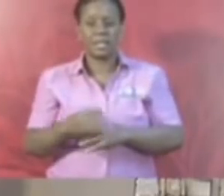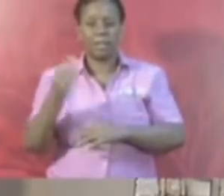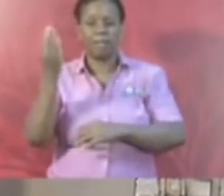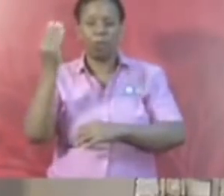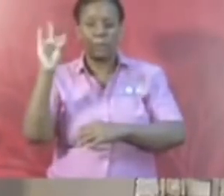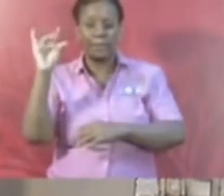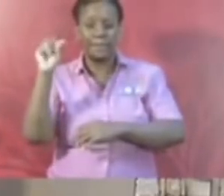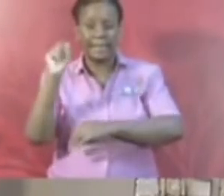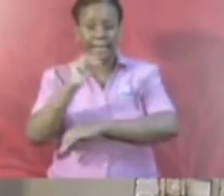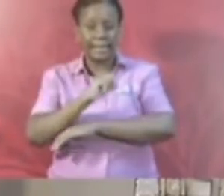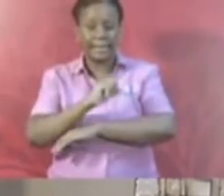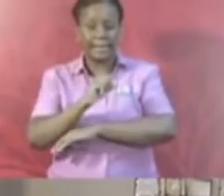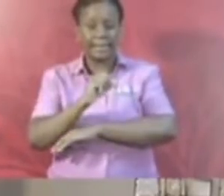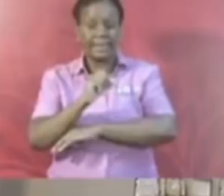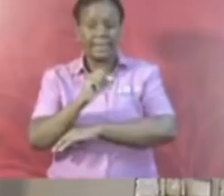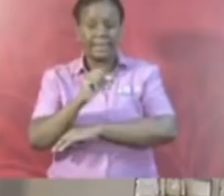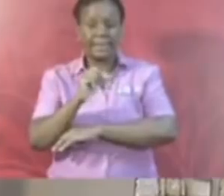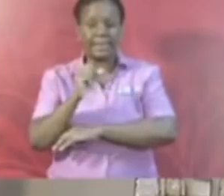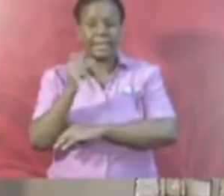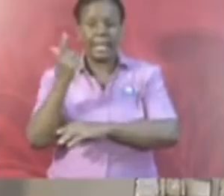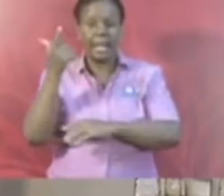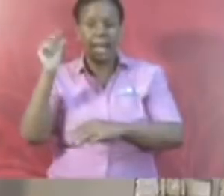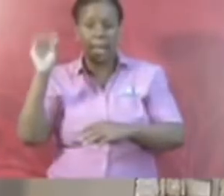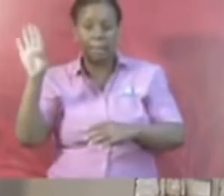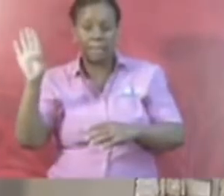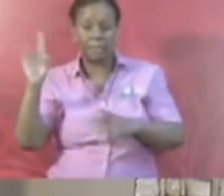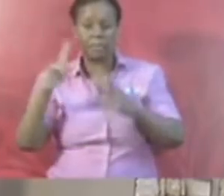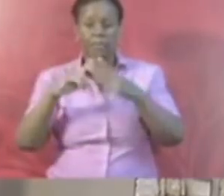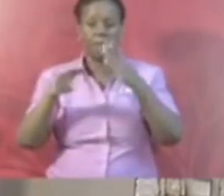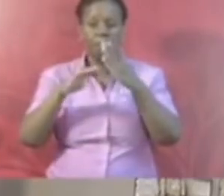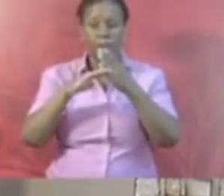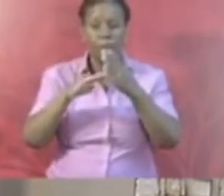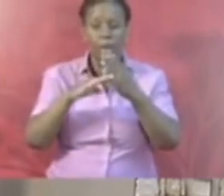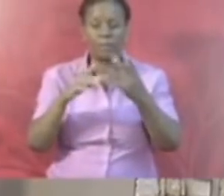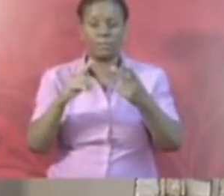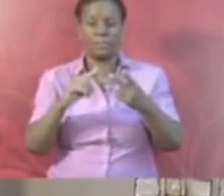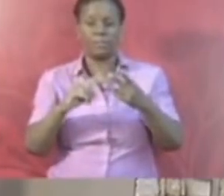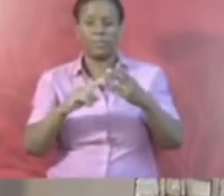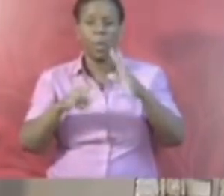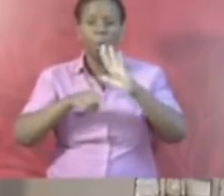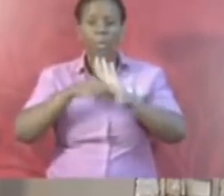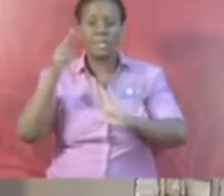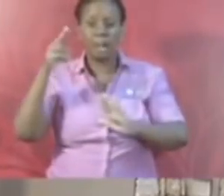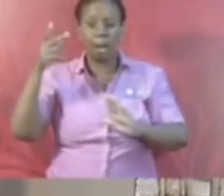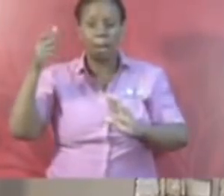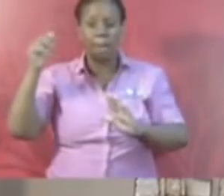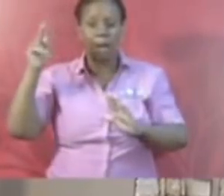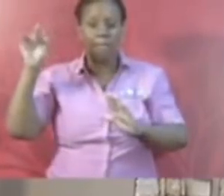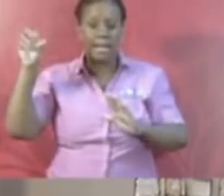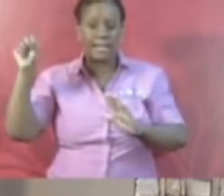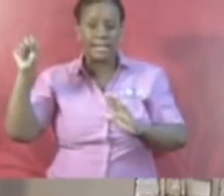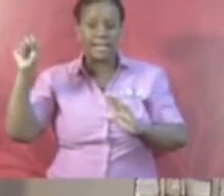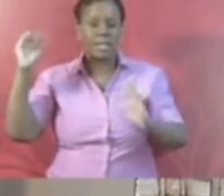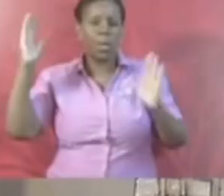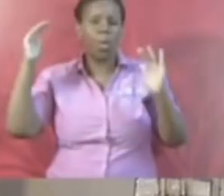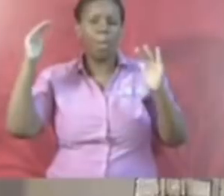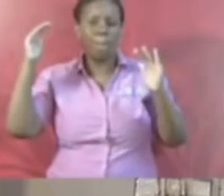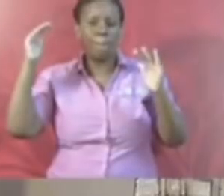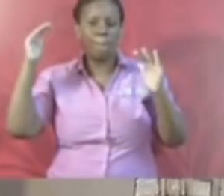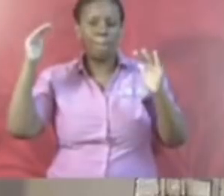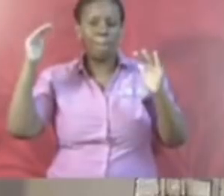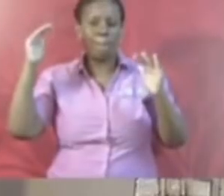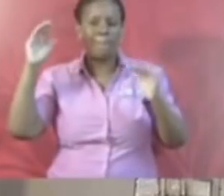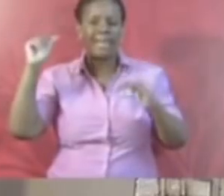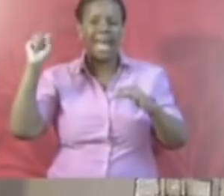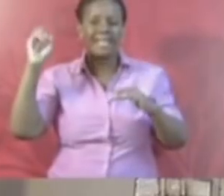Bay Campus, the home of football, Paria Hotel, and I'm hoping to get the Cascadia Hotel. We're currently in discussions with the